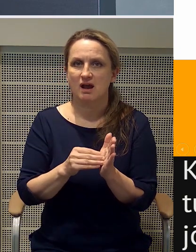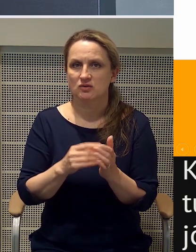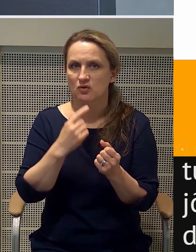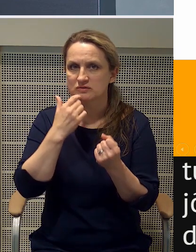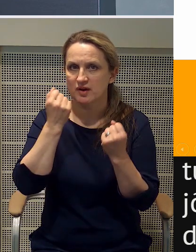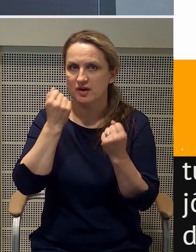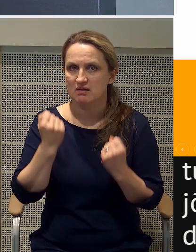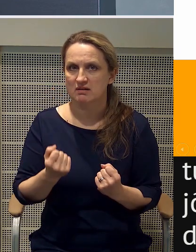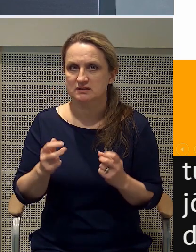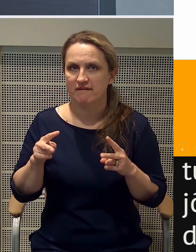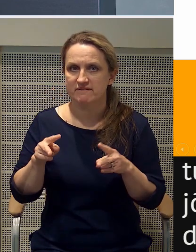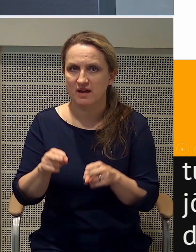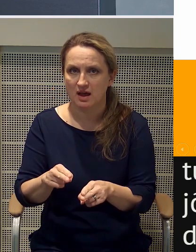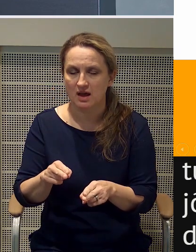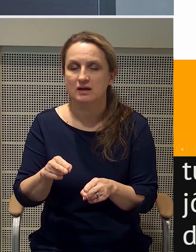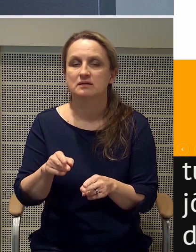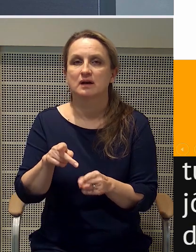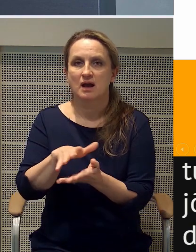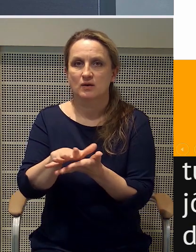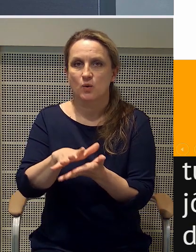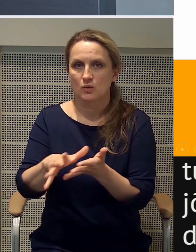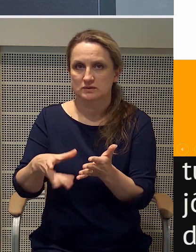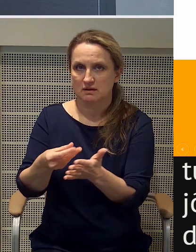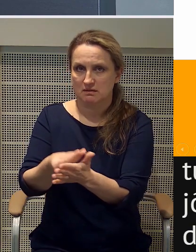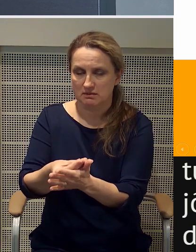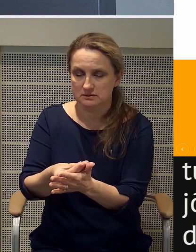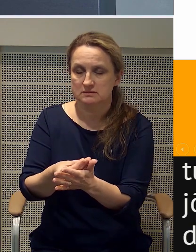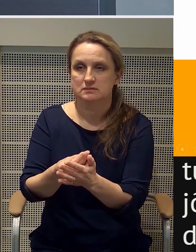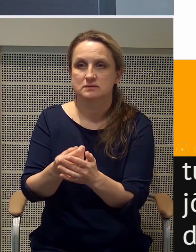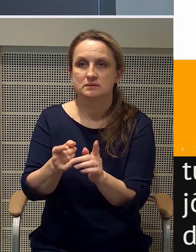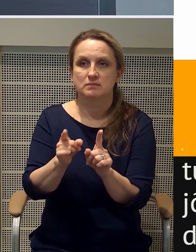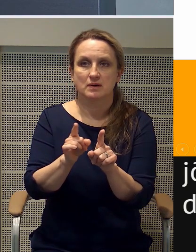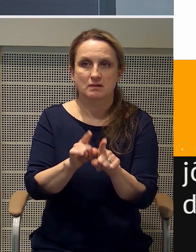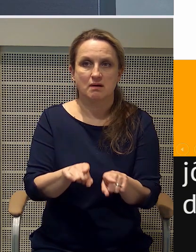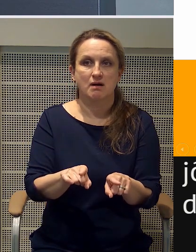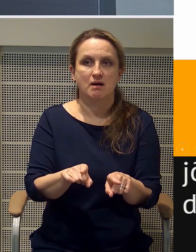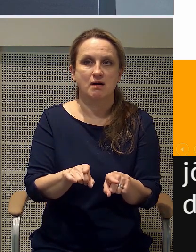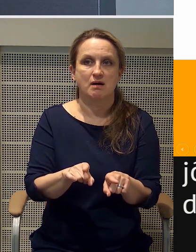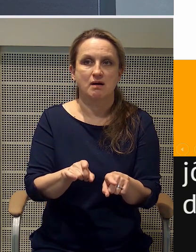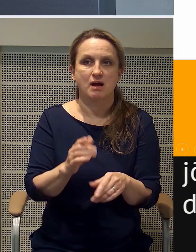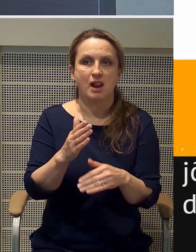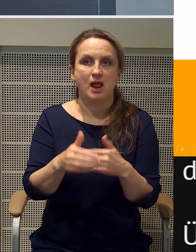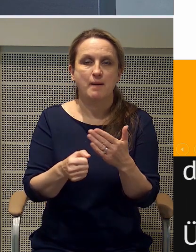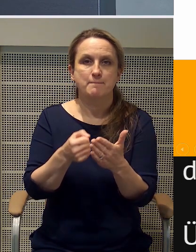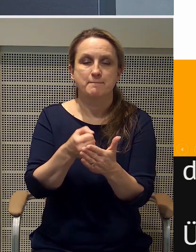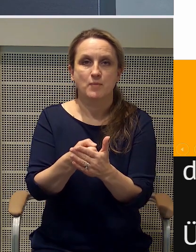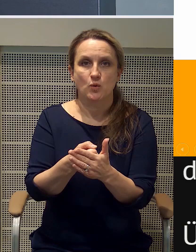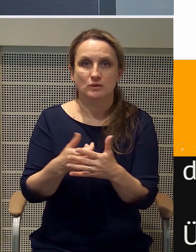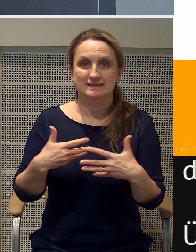and received a severe cancer diagnosis, and we decided to cover the first